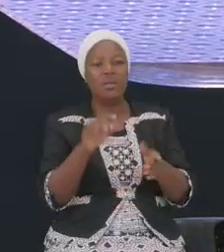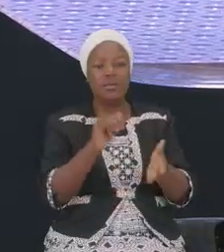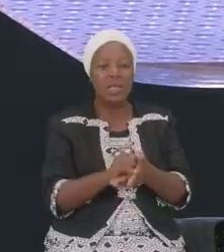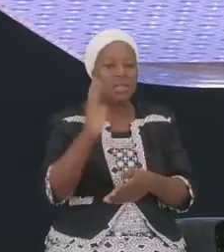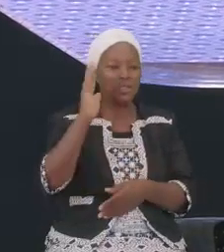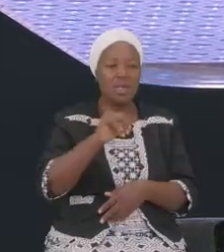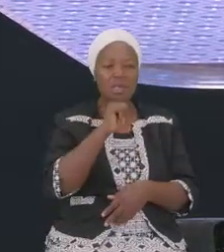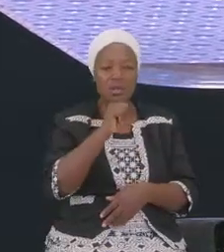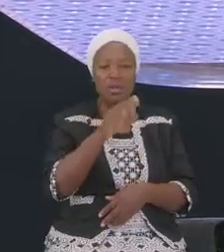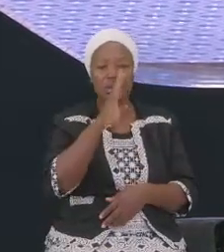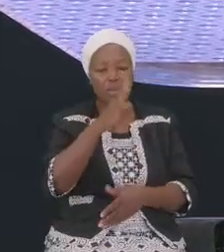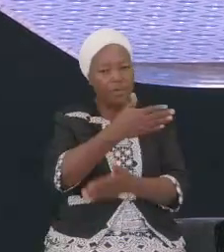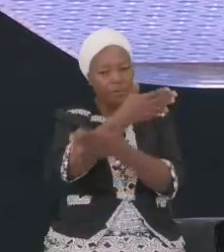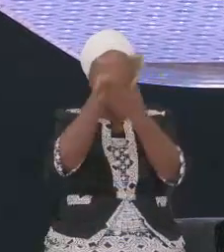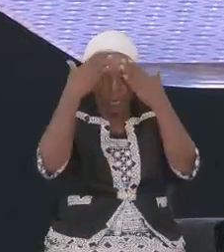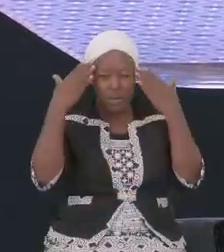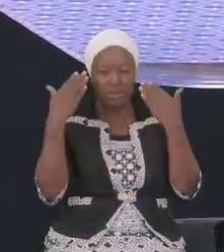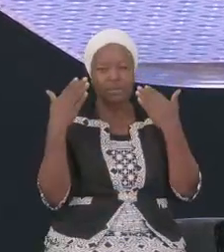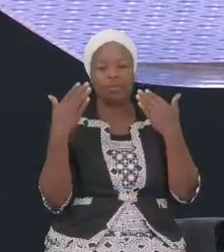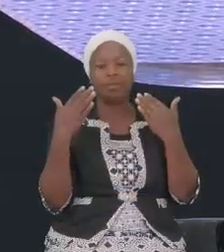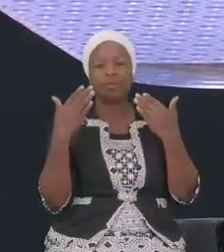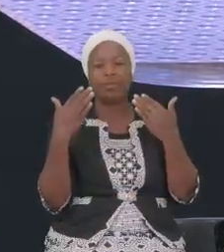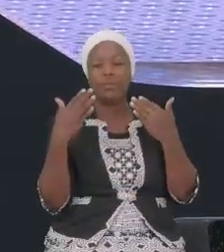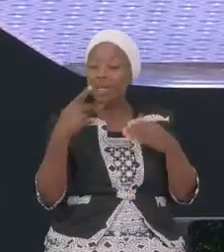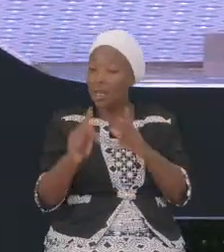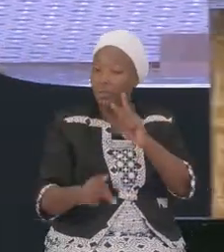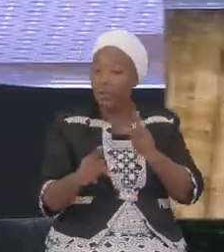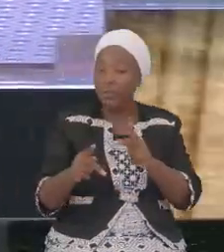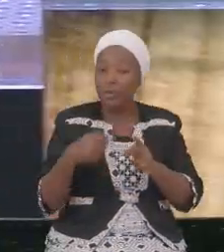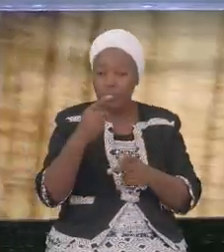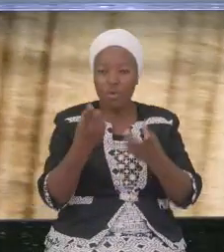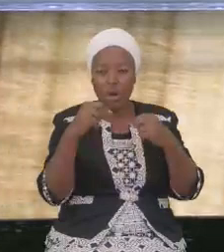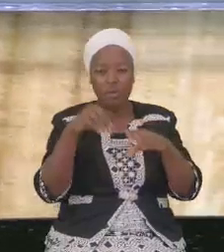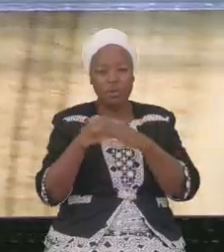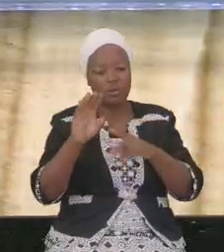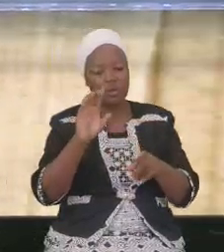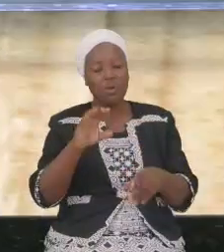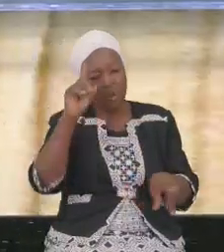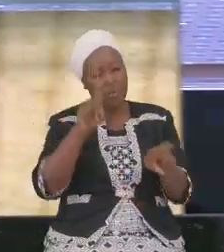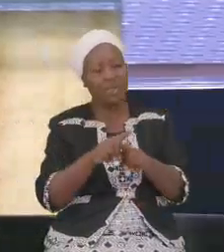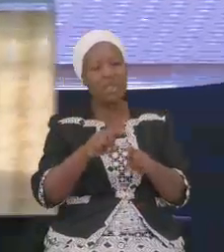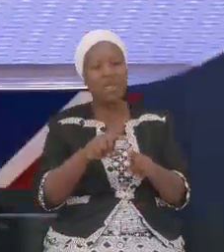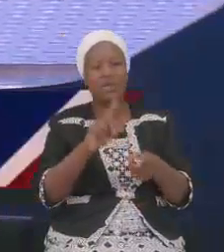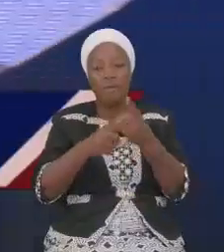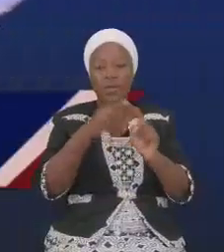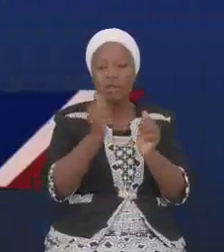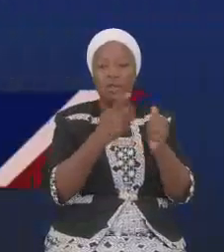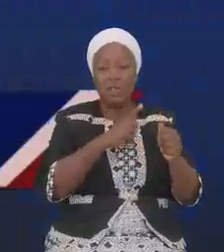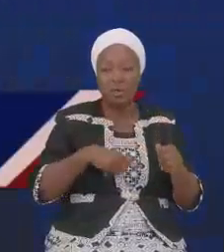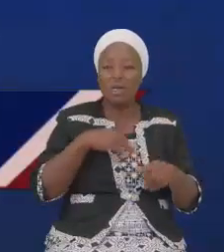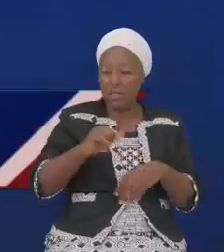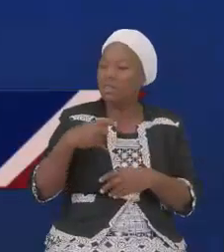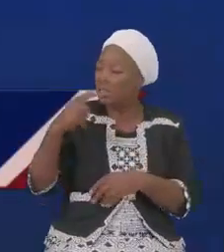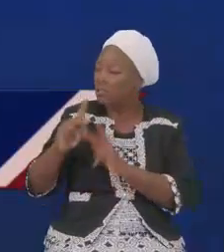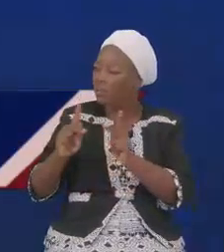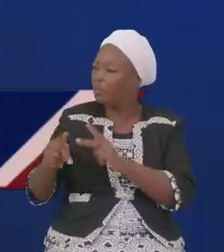shall not be forgotten. The people who come into covenant relationship with the Lord, they are also telling other people, and